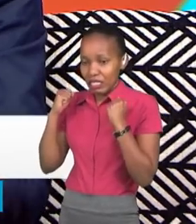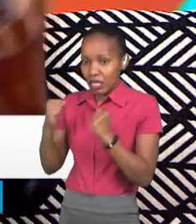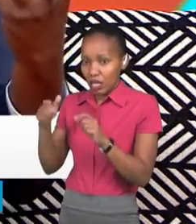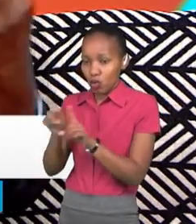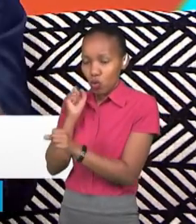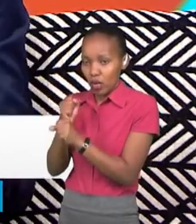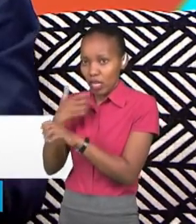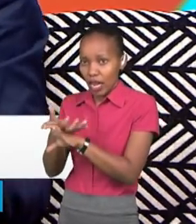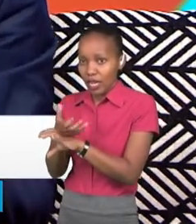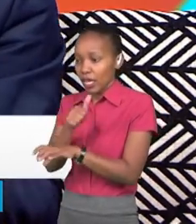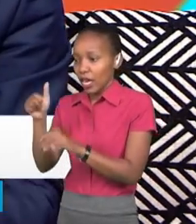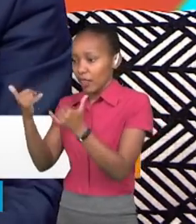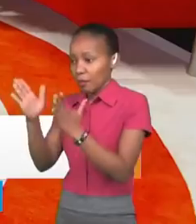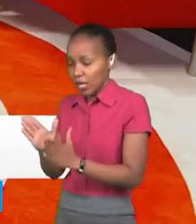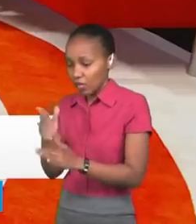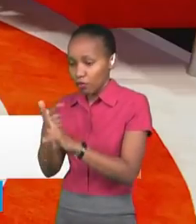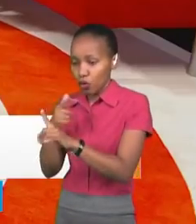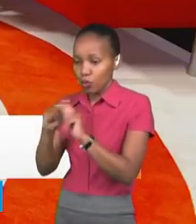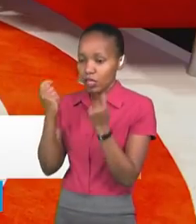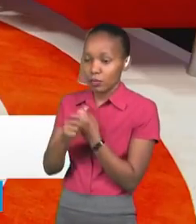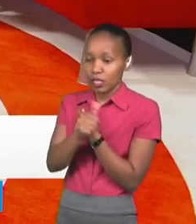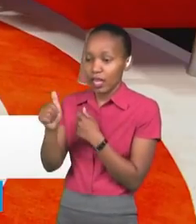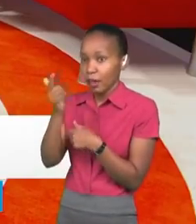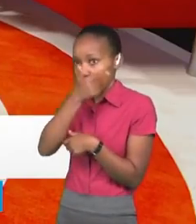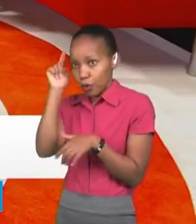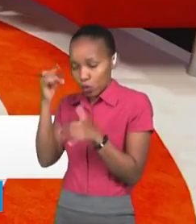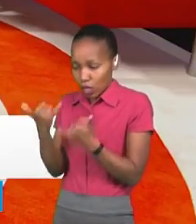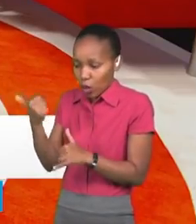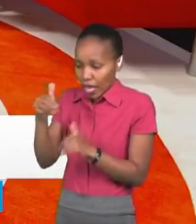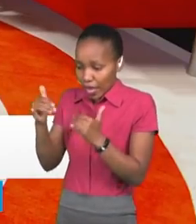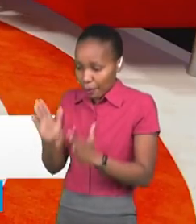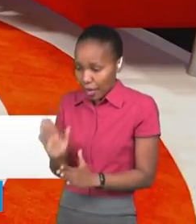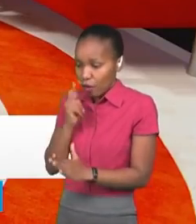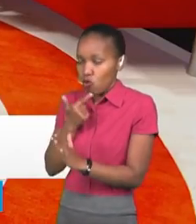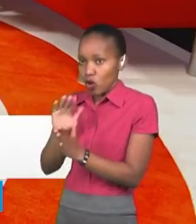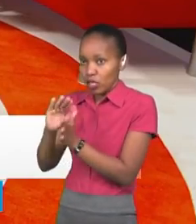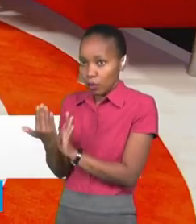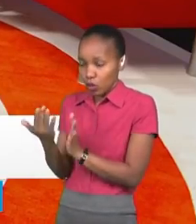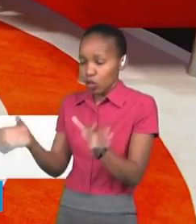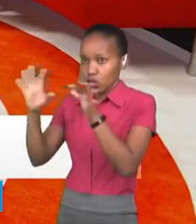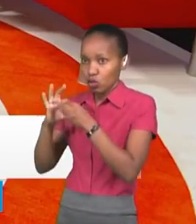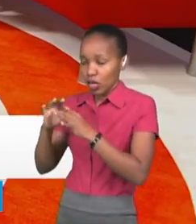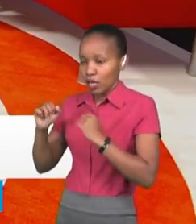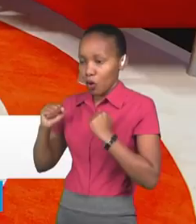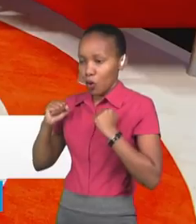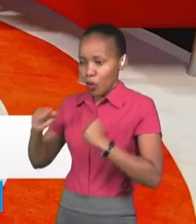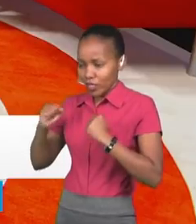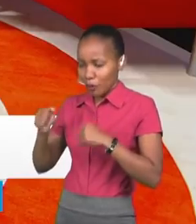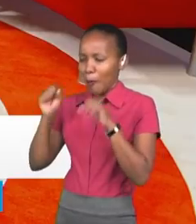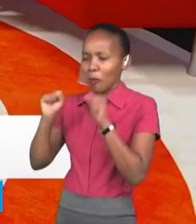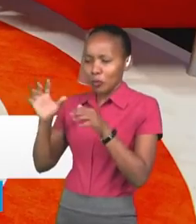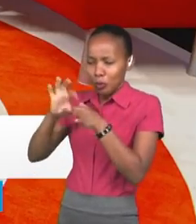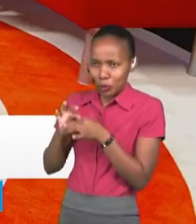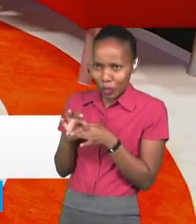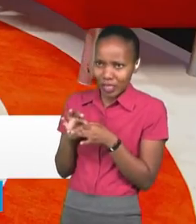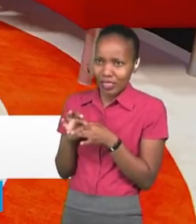be getting other players from other teams? Because right now, any player who's approached to Junior Zito, it's so tempting. You know what I mean?